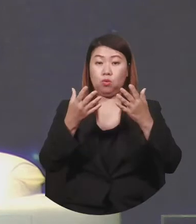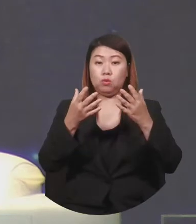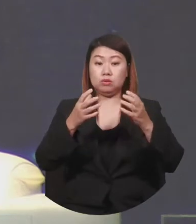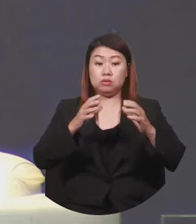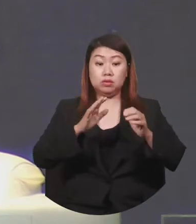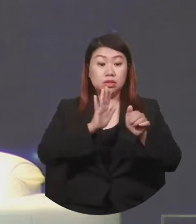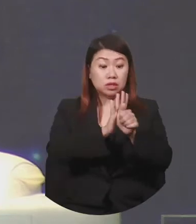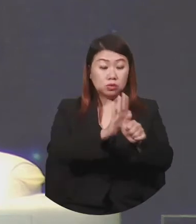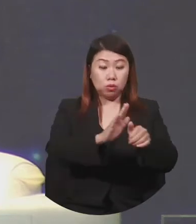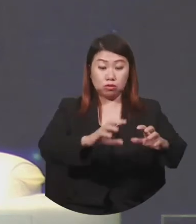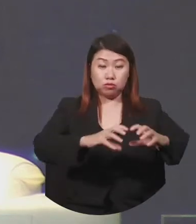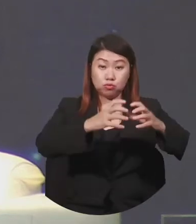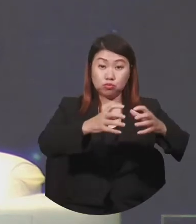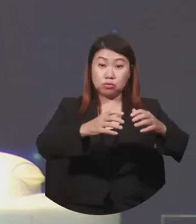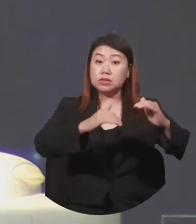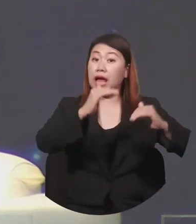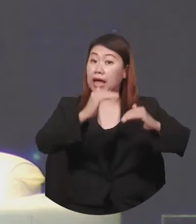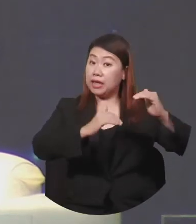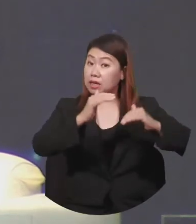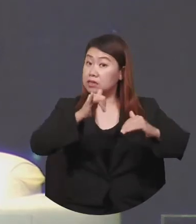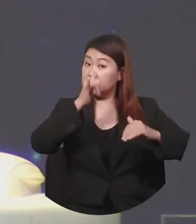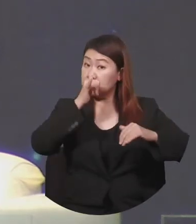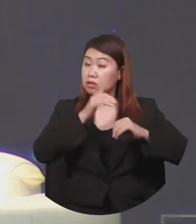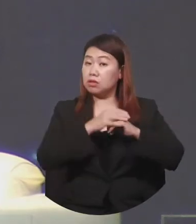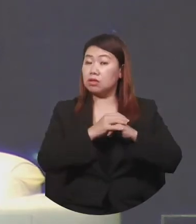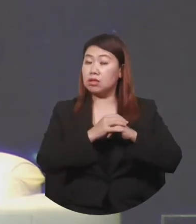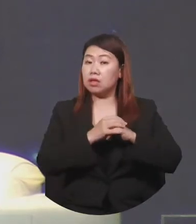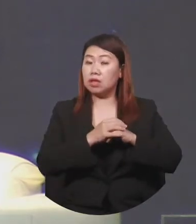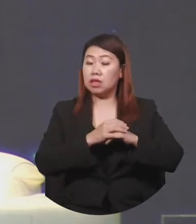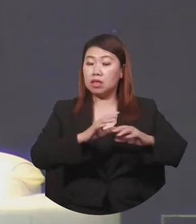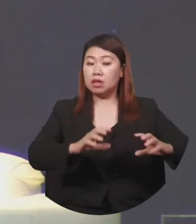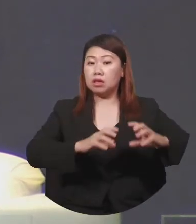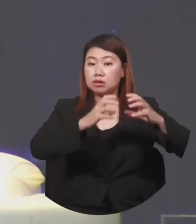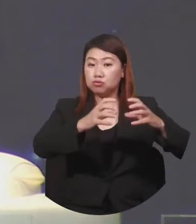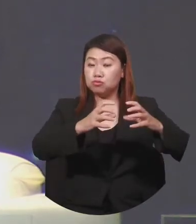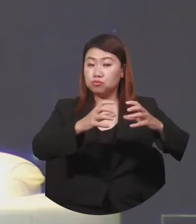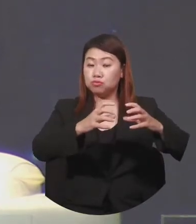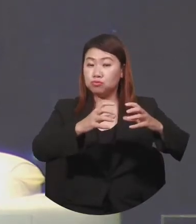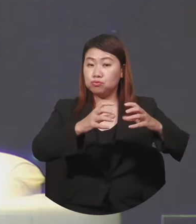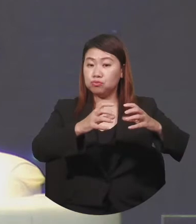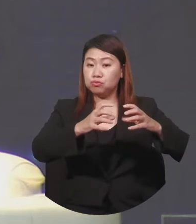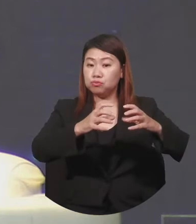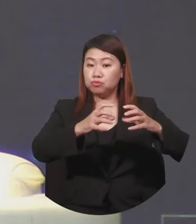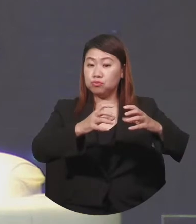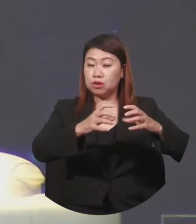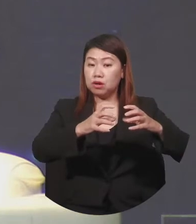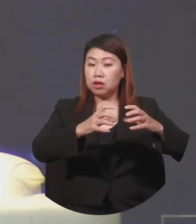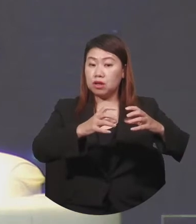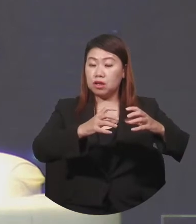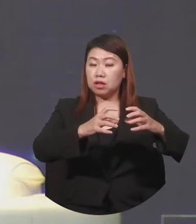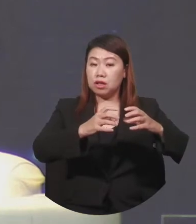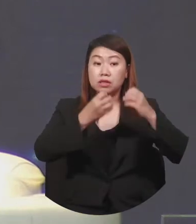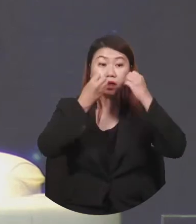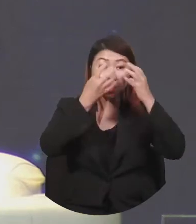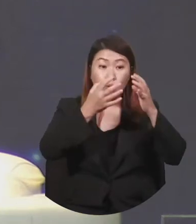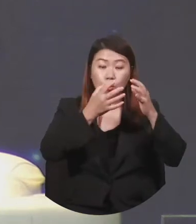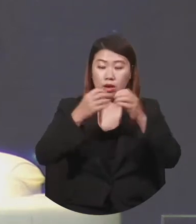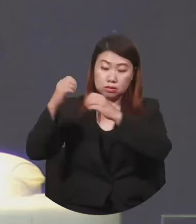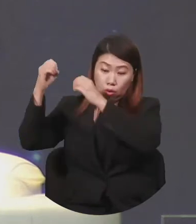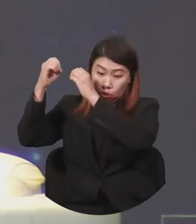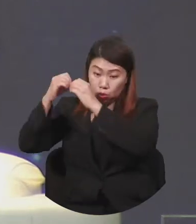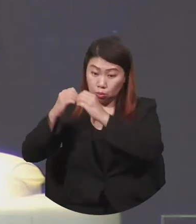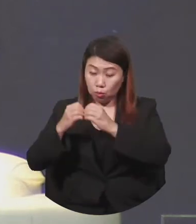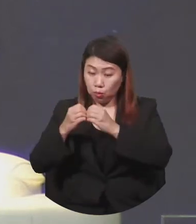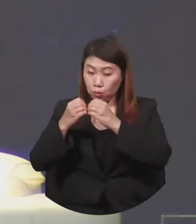purely homogeneous. This is especially accurate when it comes to the new donors. For example,